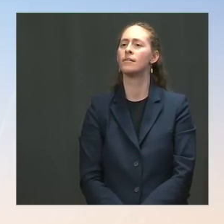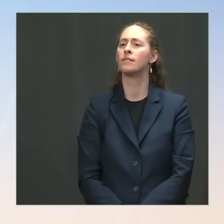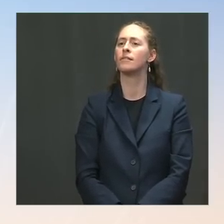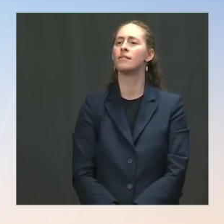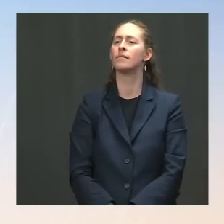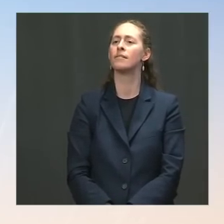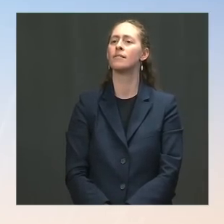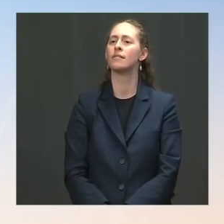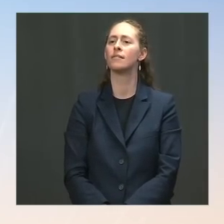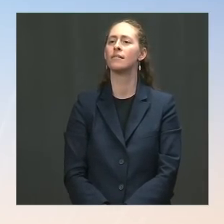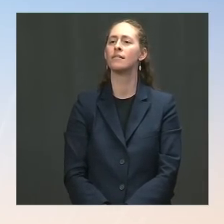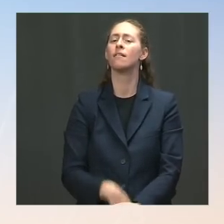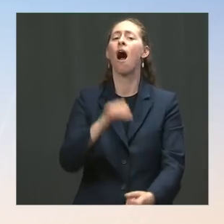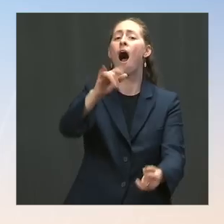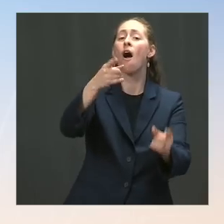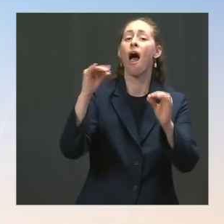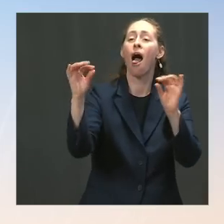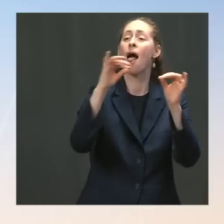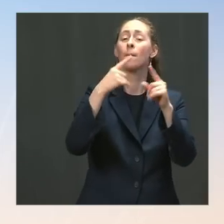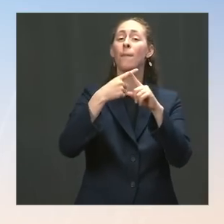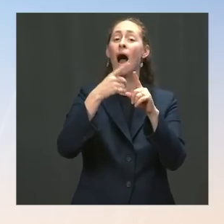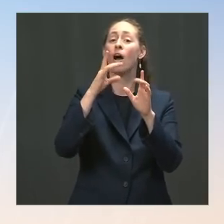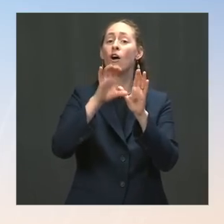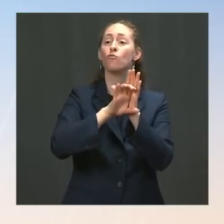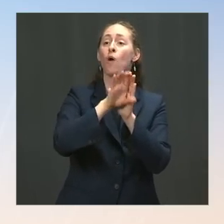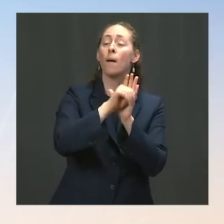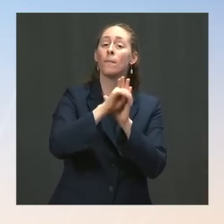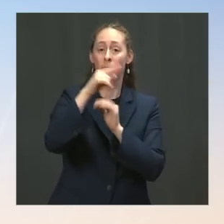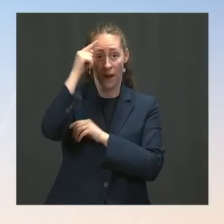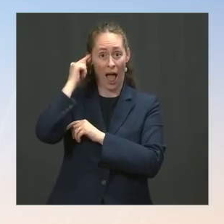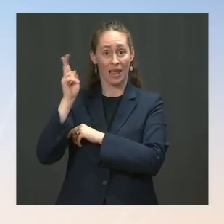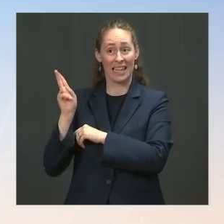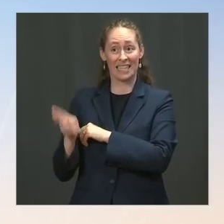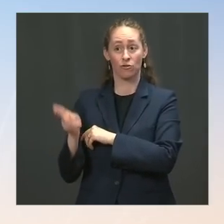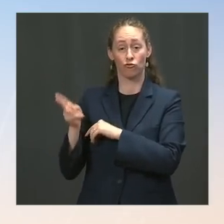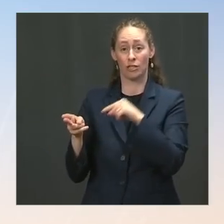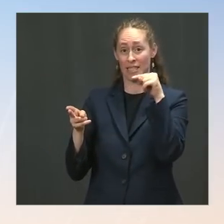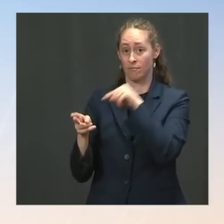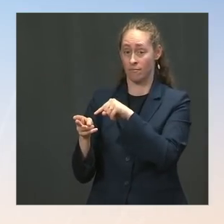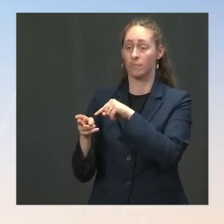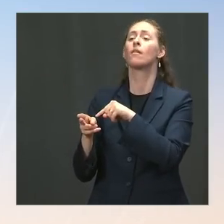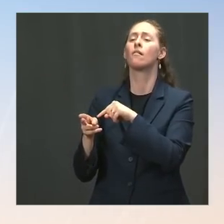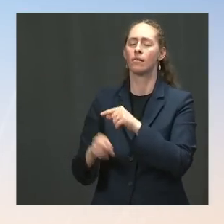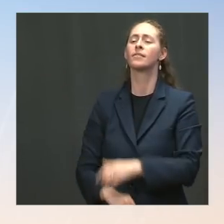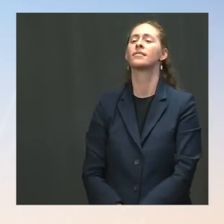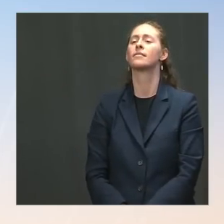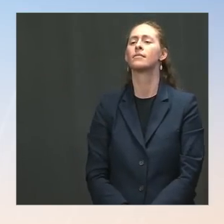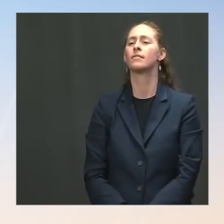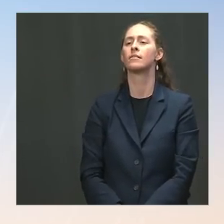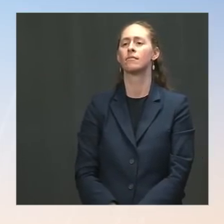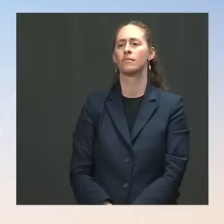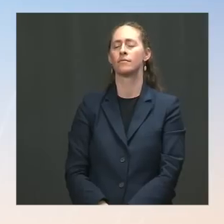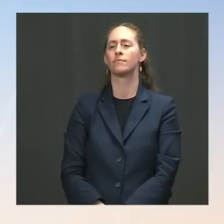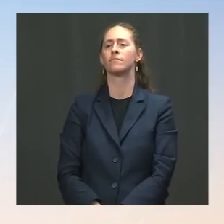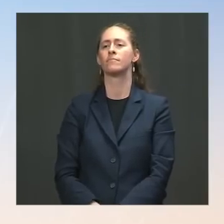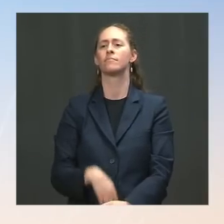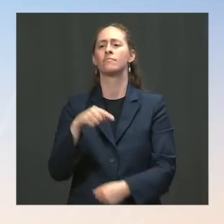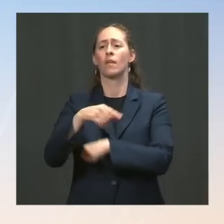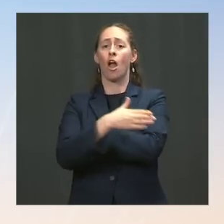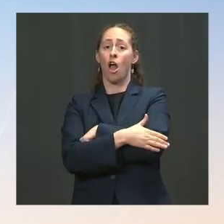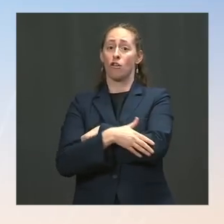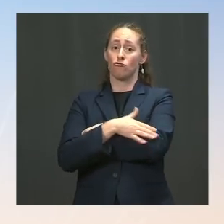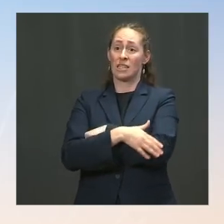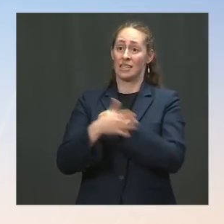diversity of this country. And we could do so as educators in a way to unify our students in our country and show respect to